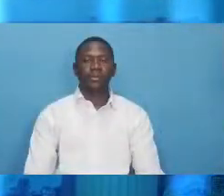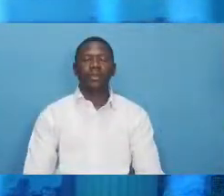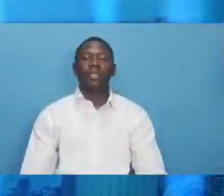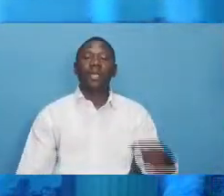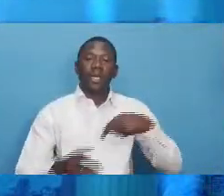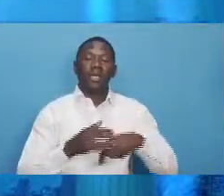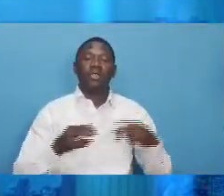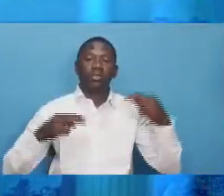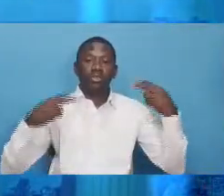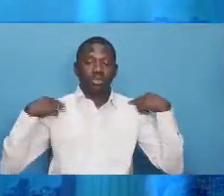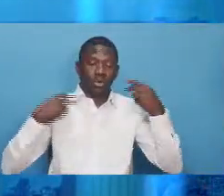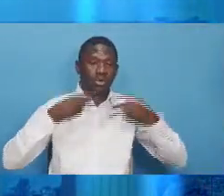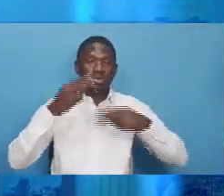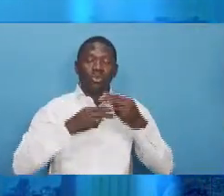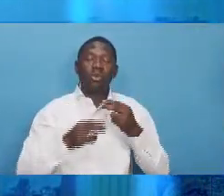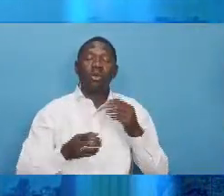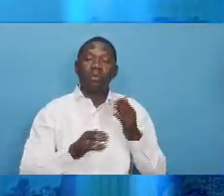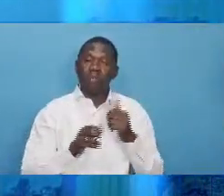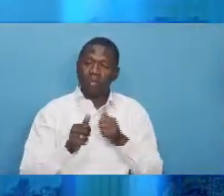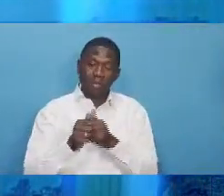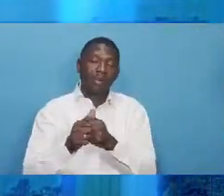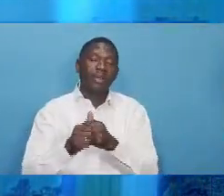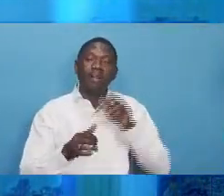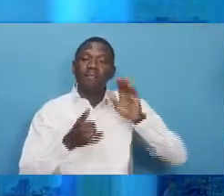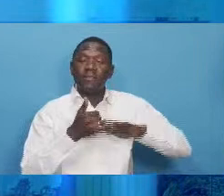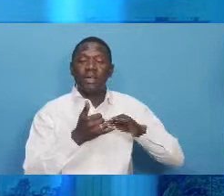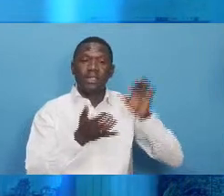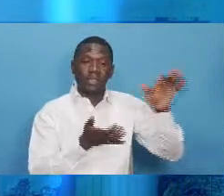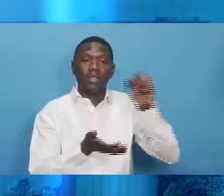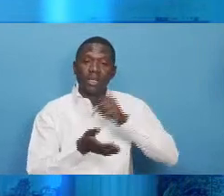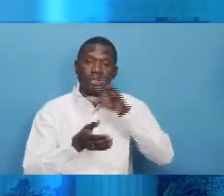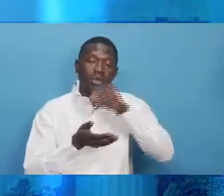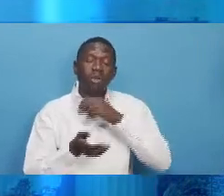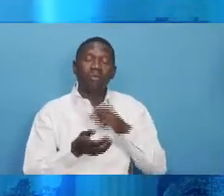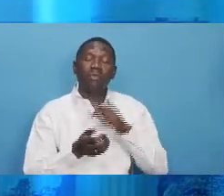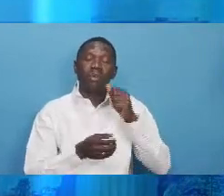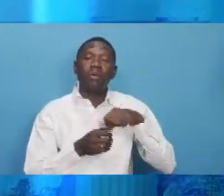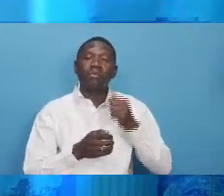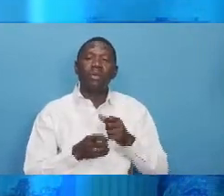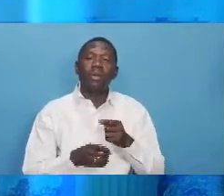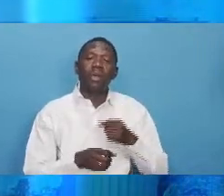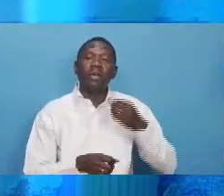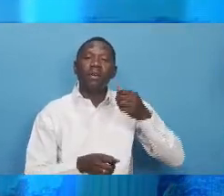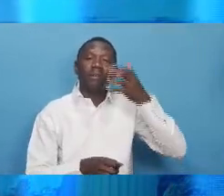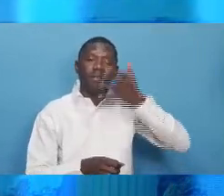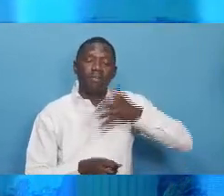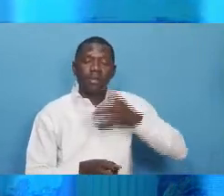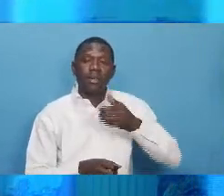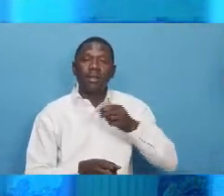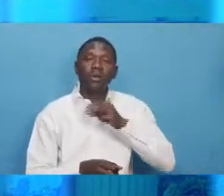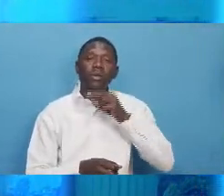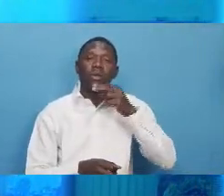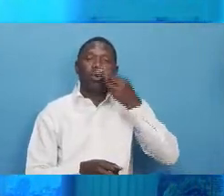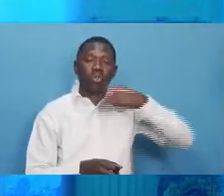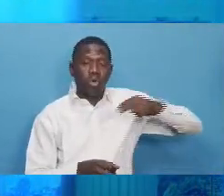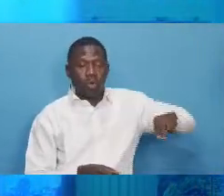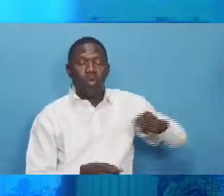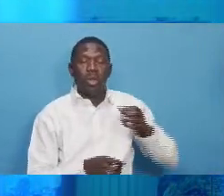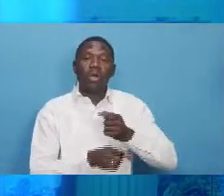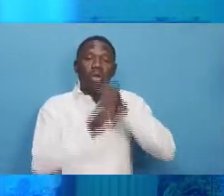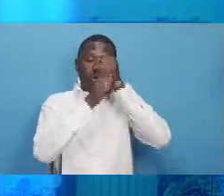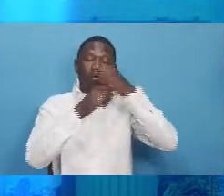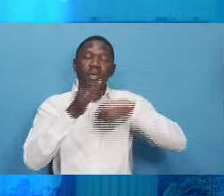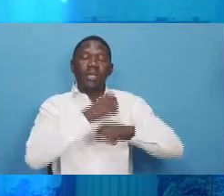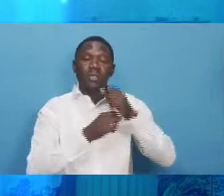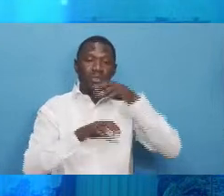In sports news, ahead of the final selection for the upcoming Under-15 Norway Cup to be played in Sweden, officials of the